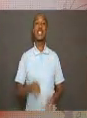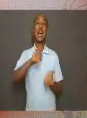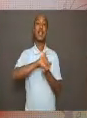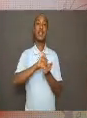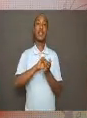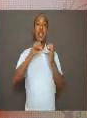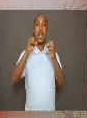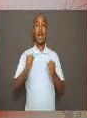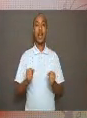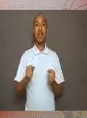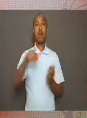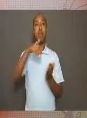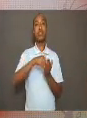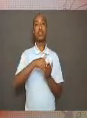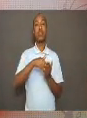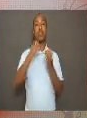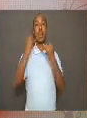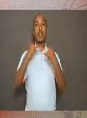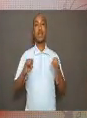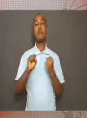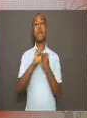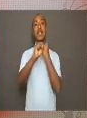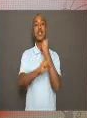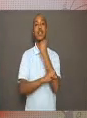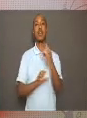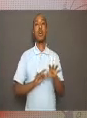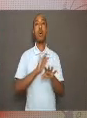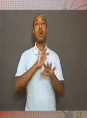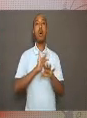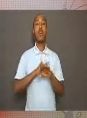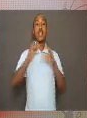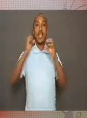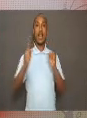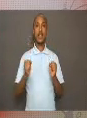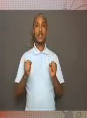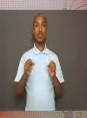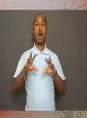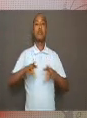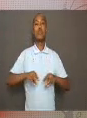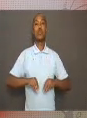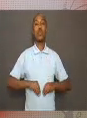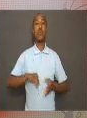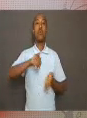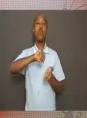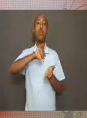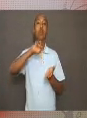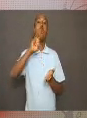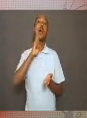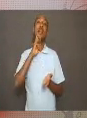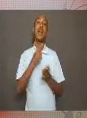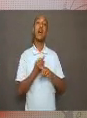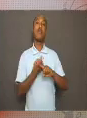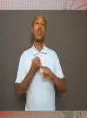Salts can also be classified based on their tendency to absorb water from